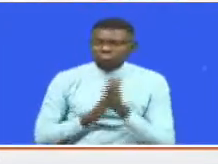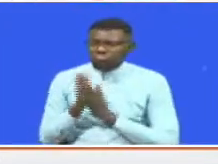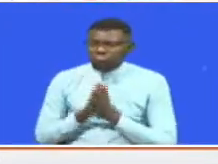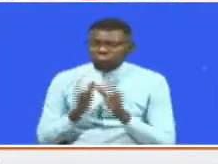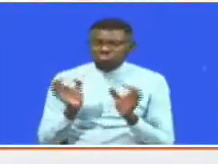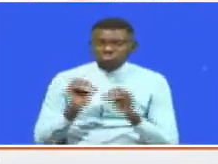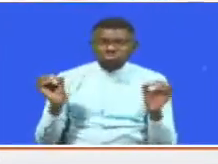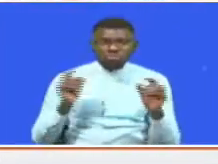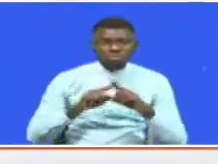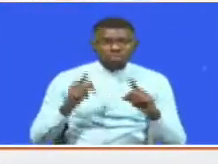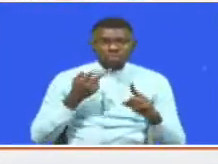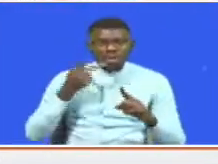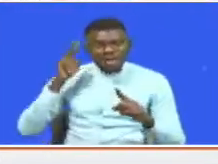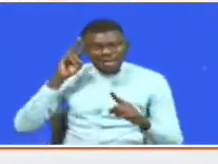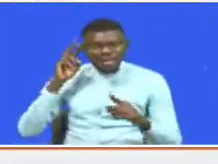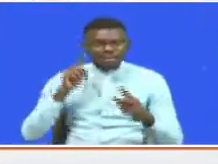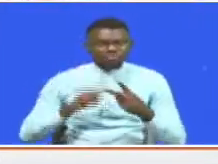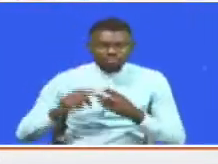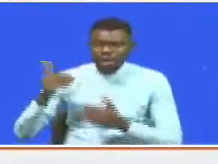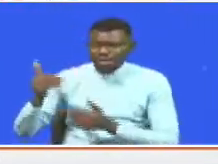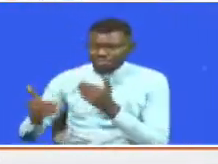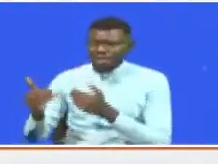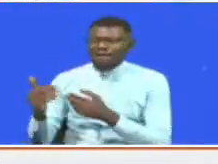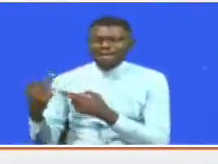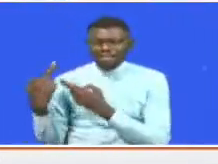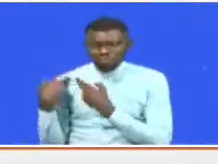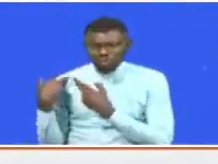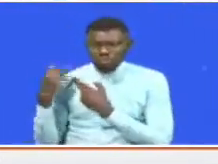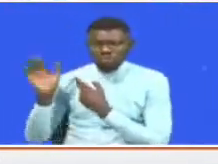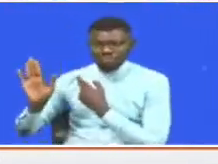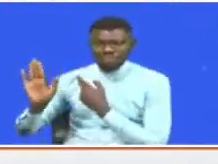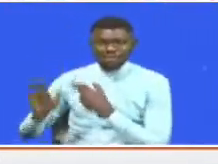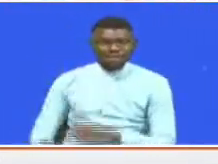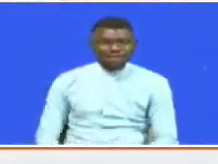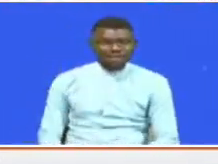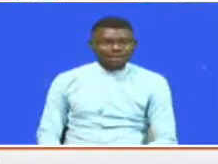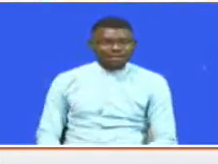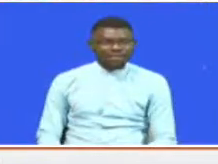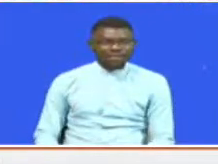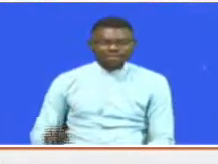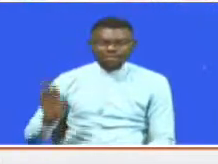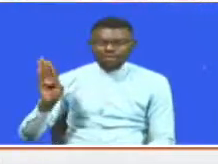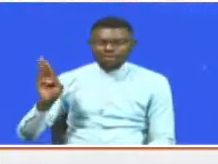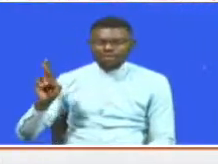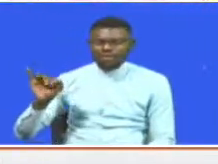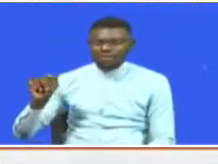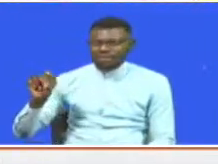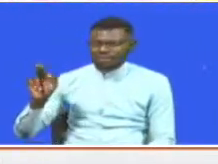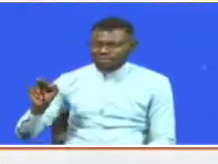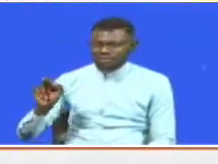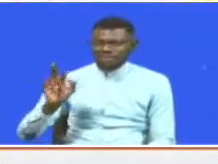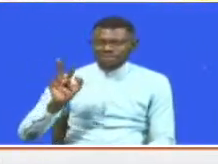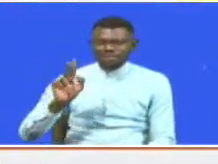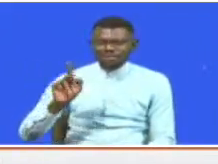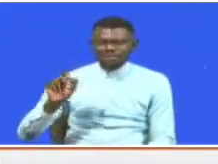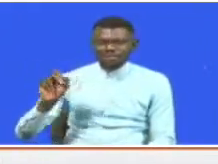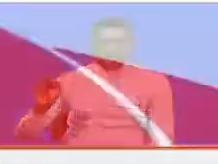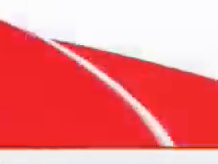parents and neighbors majorly behind deceitful plans. Bramwell Bwire, KTN News.